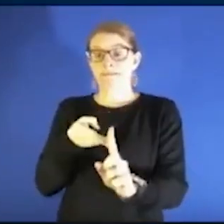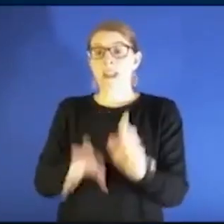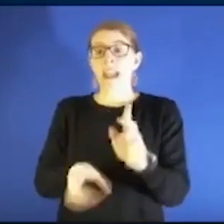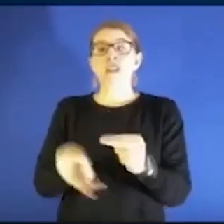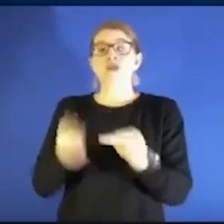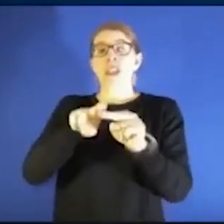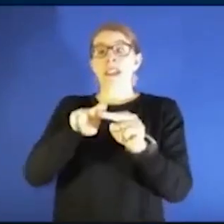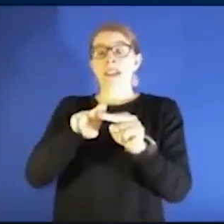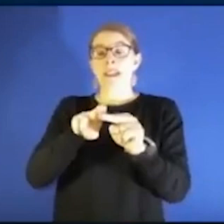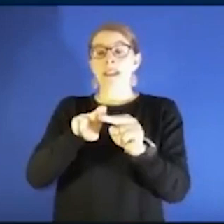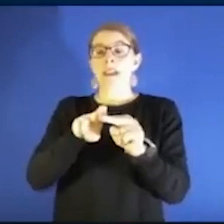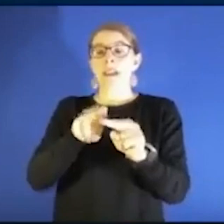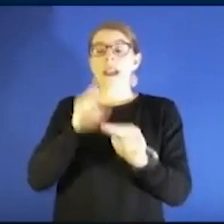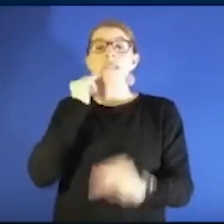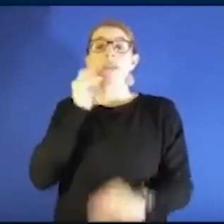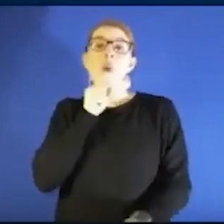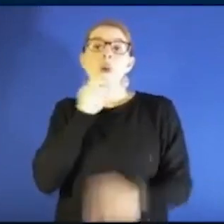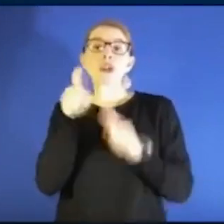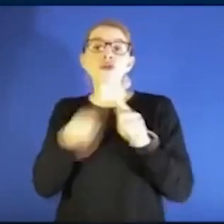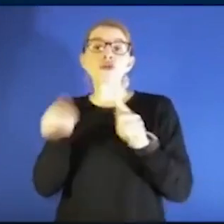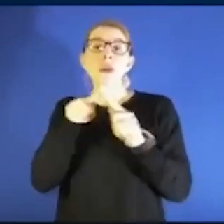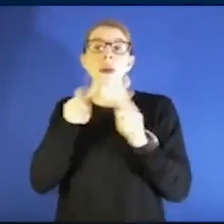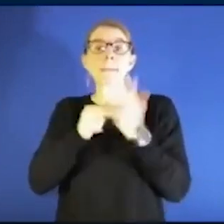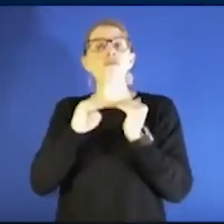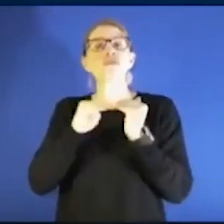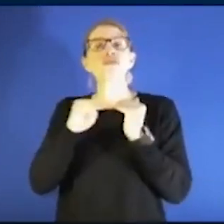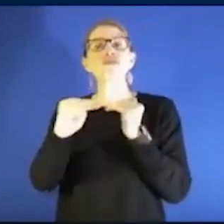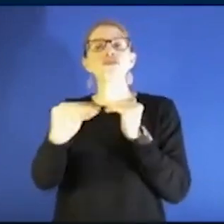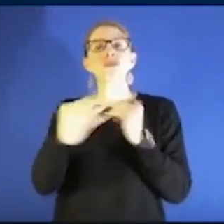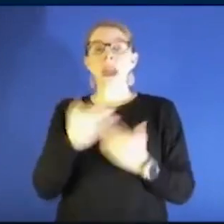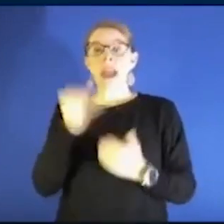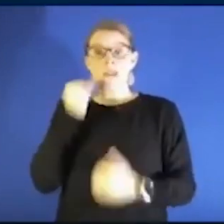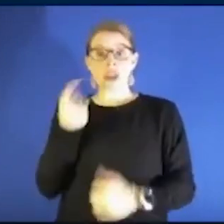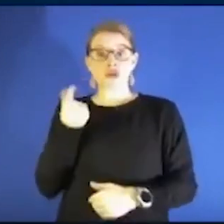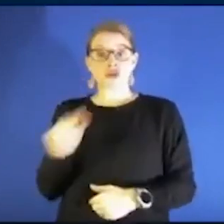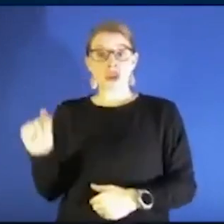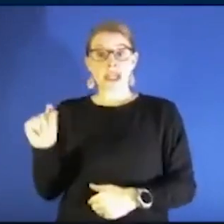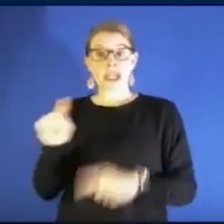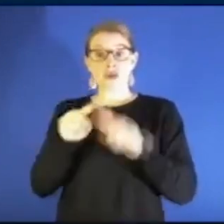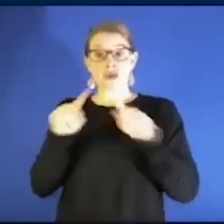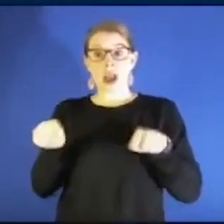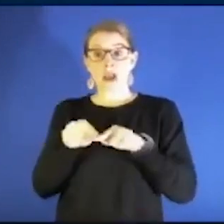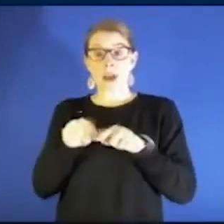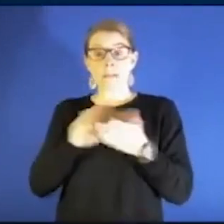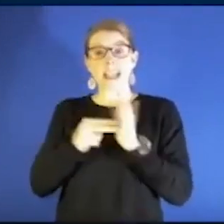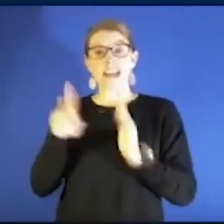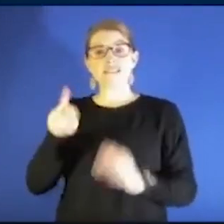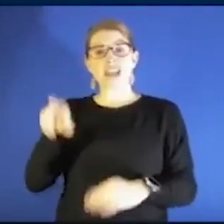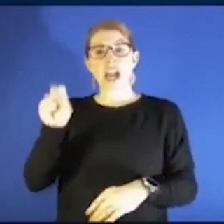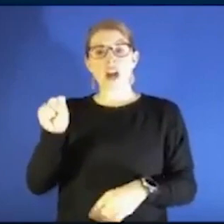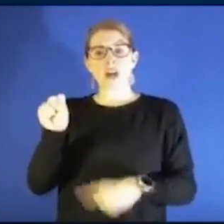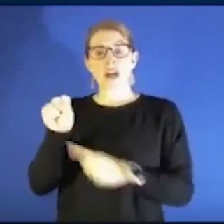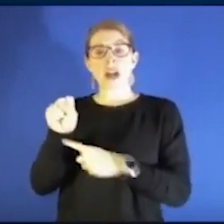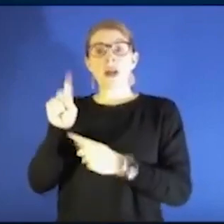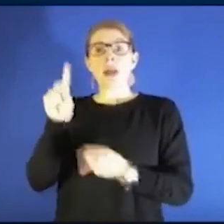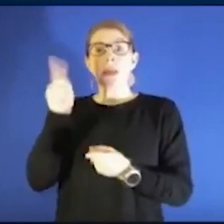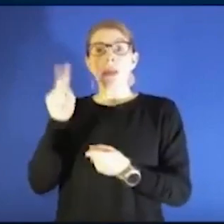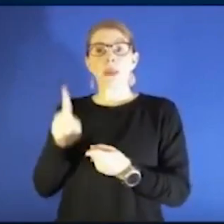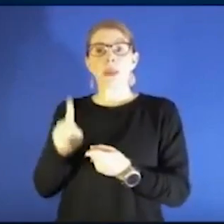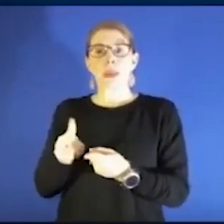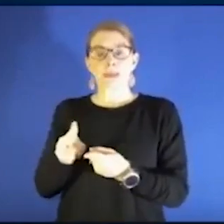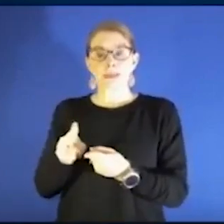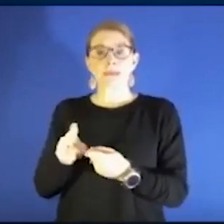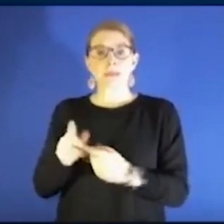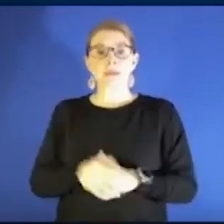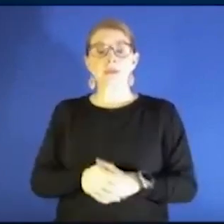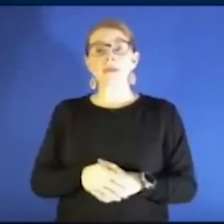If it is an orange circle, that means it's leveled off. If it's a green triangle, that means that virus presence is going down. What you'll